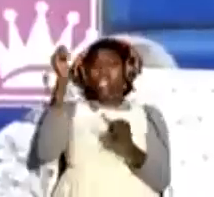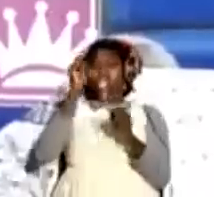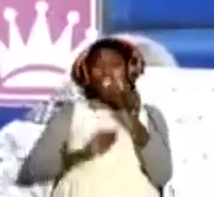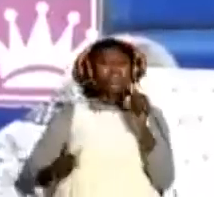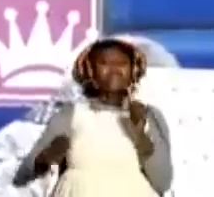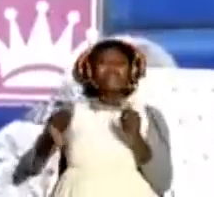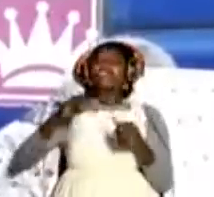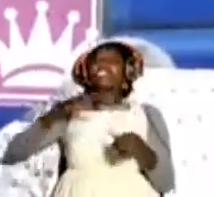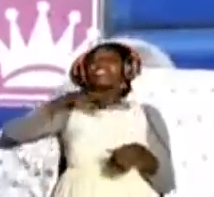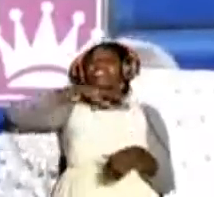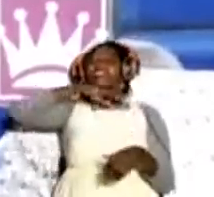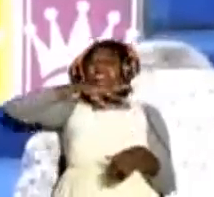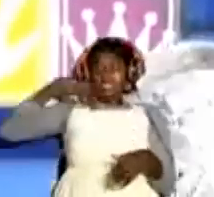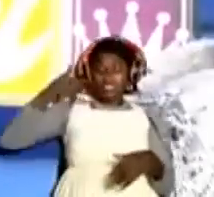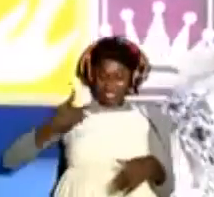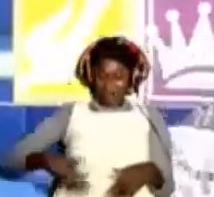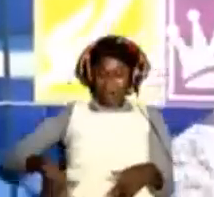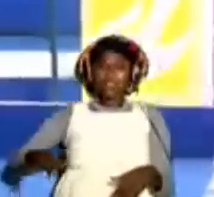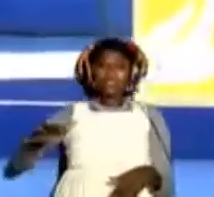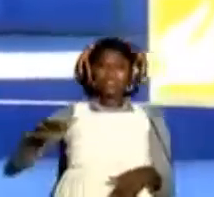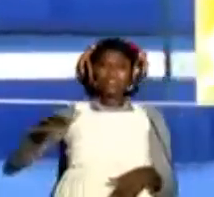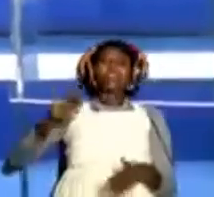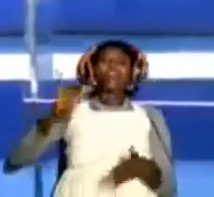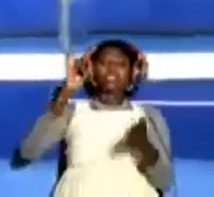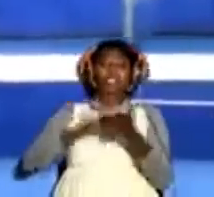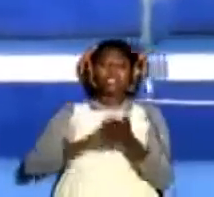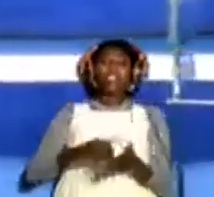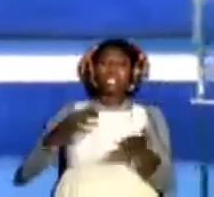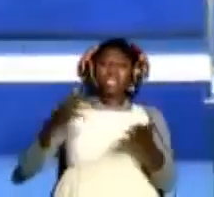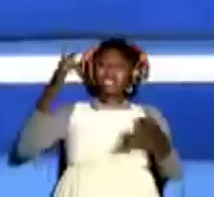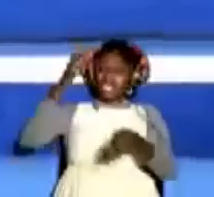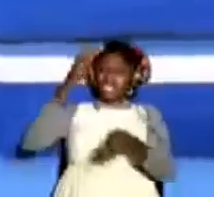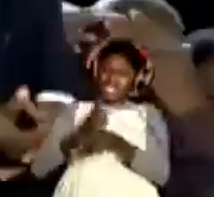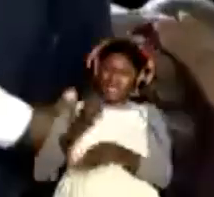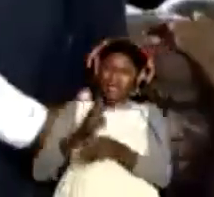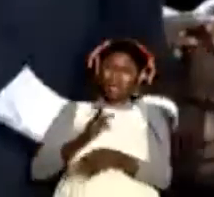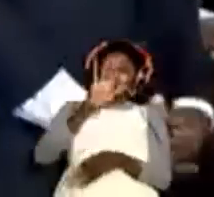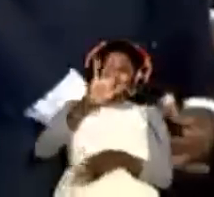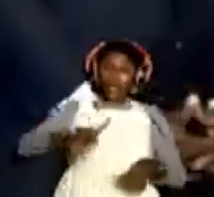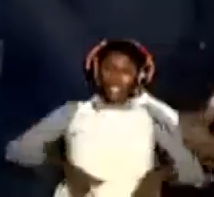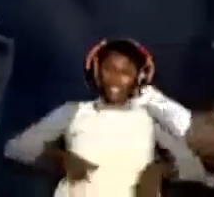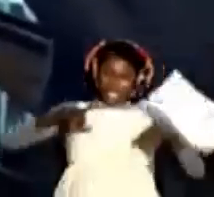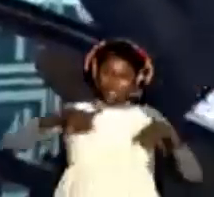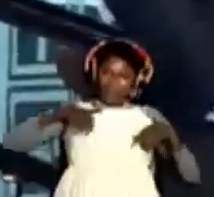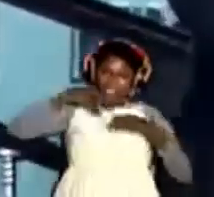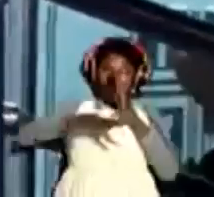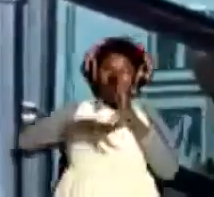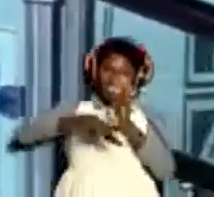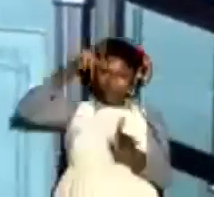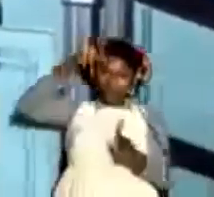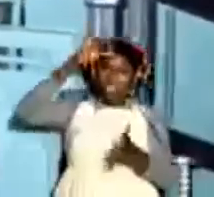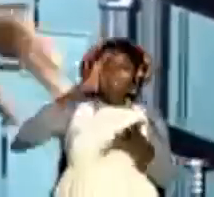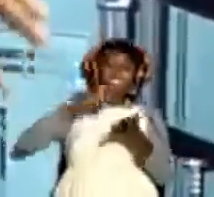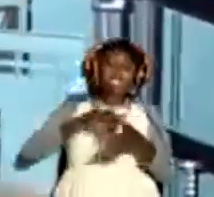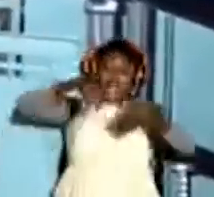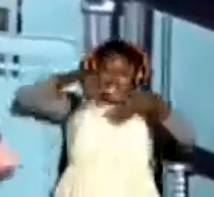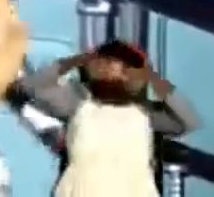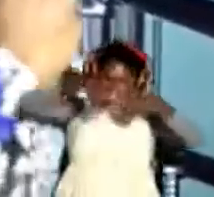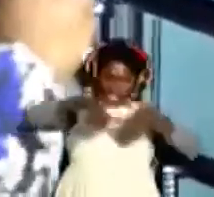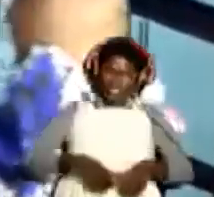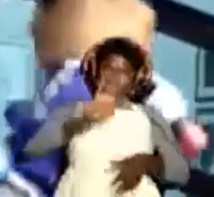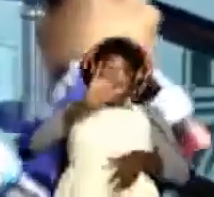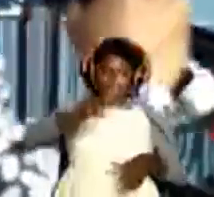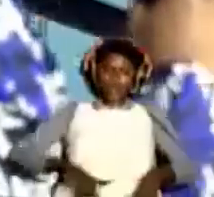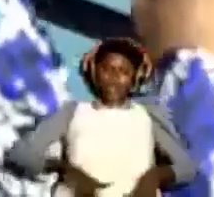Every filthy garment that has kept you on the same spot spiritually, that has segregated you